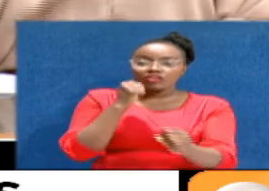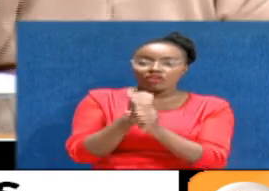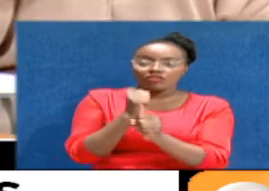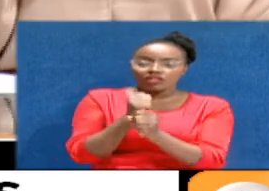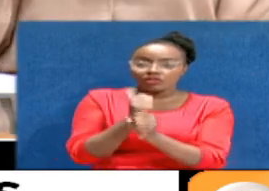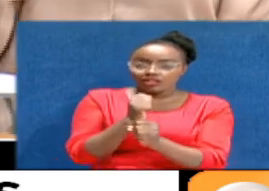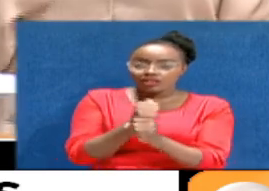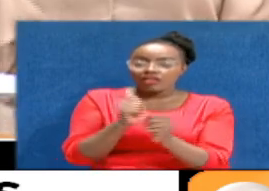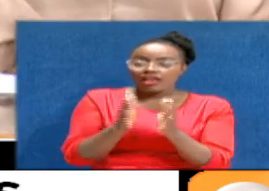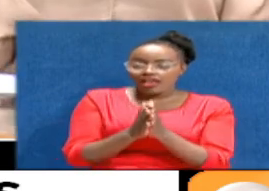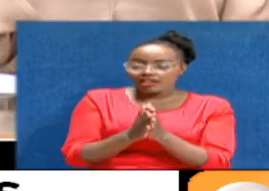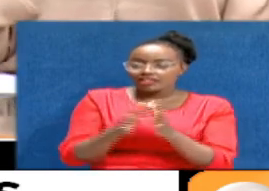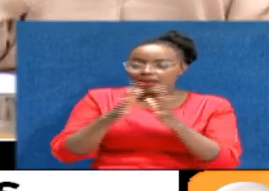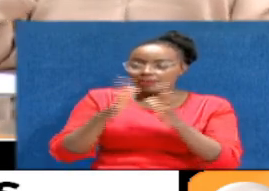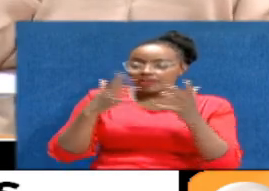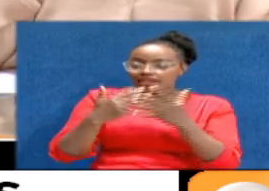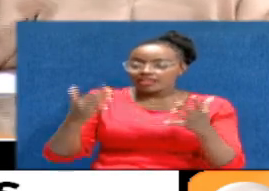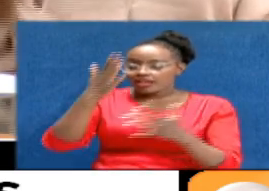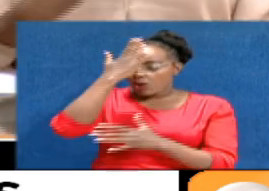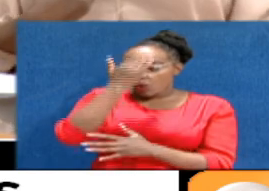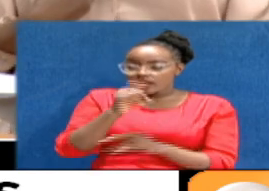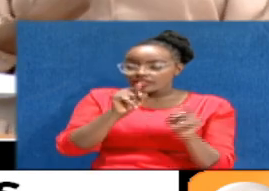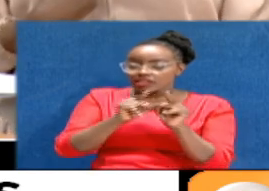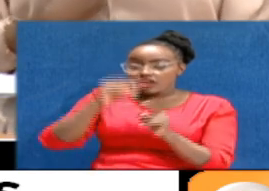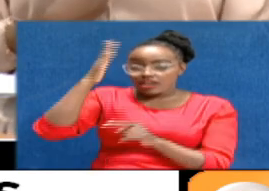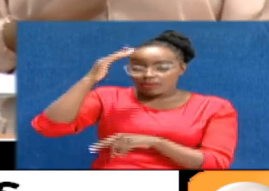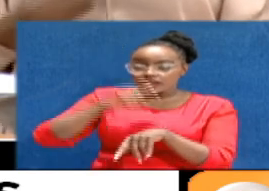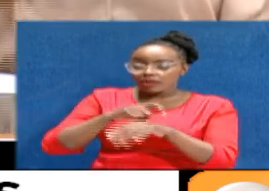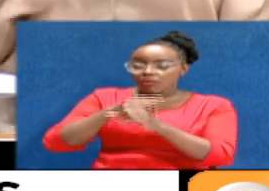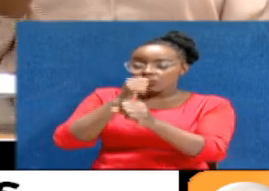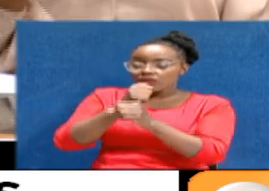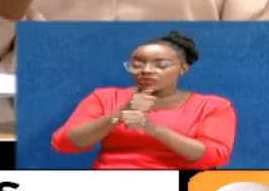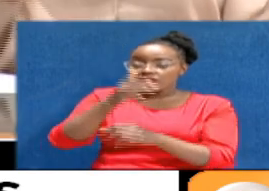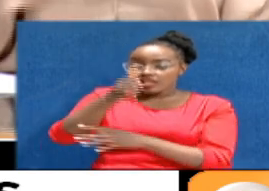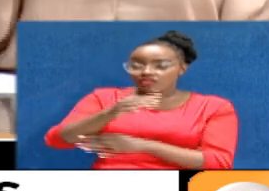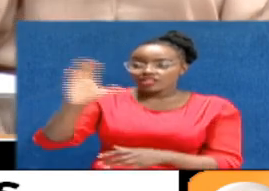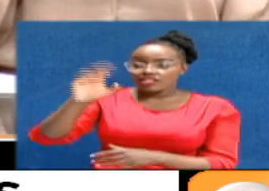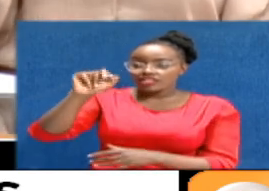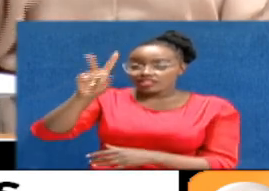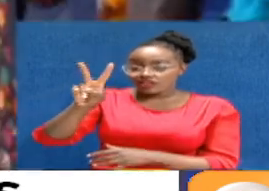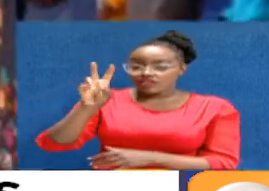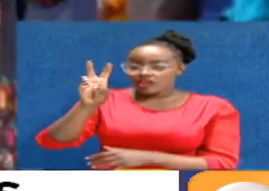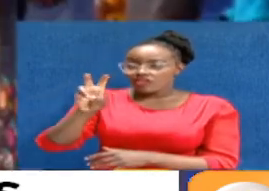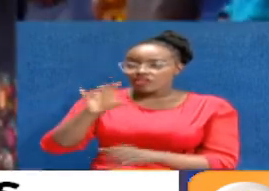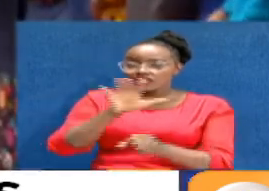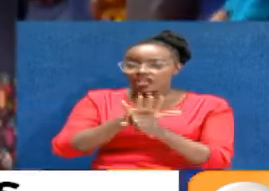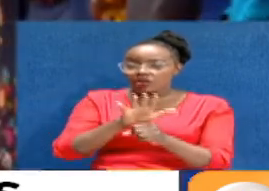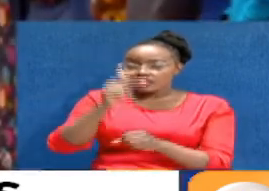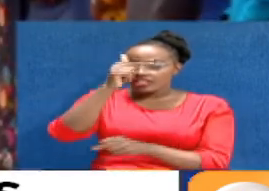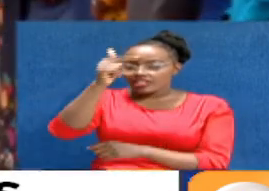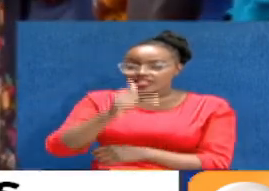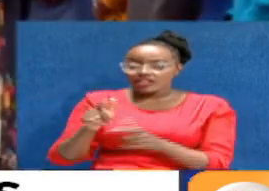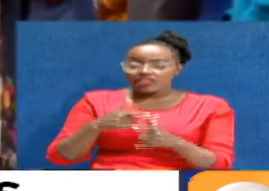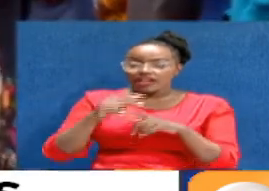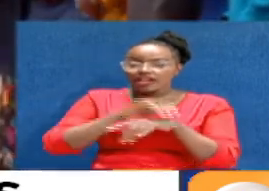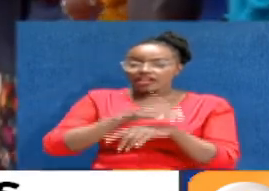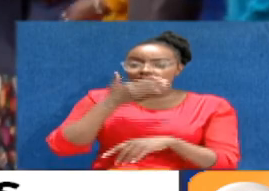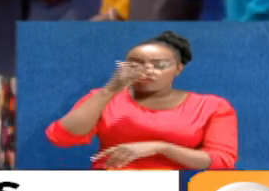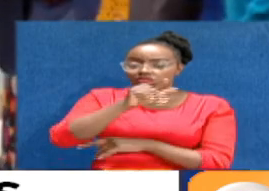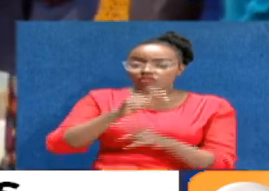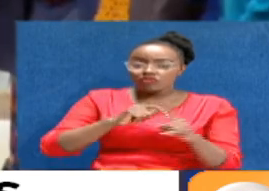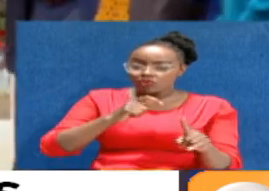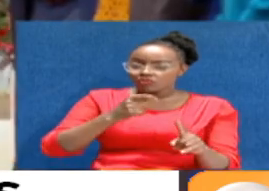received, is really a big deal. Because remember, even as we cover it here, Citizen TV is watched a lot in Tanzania, and I was getting feedback